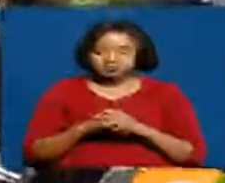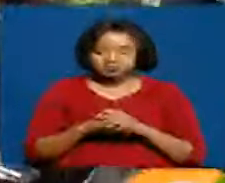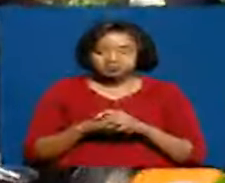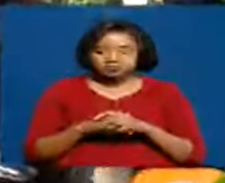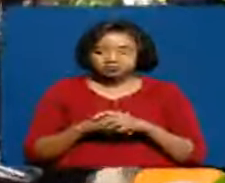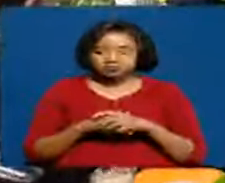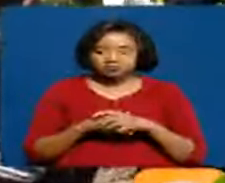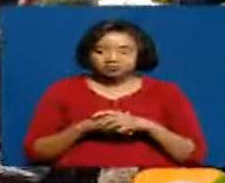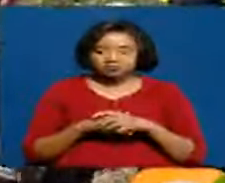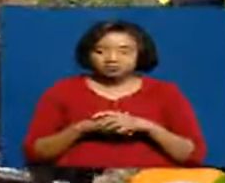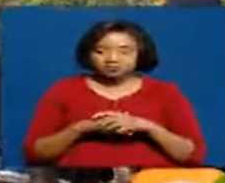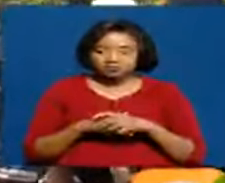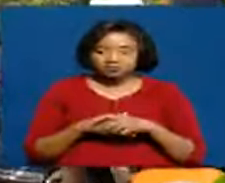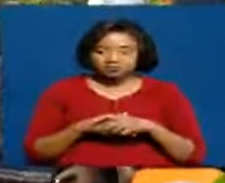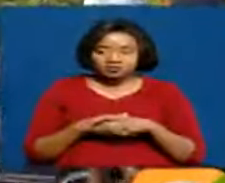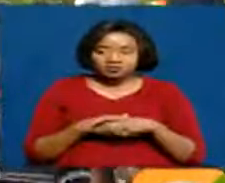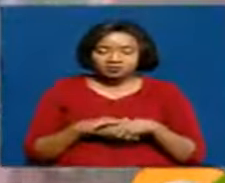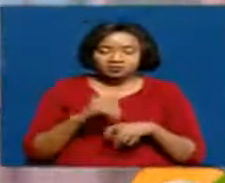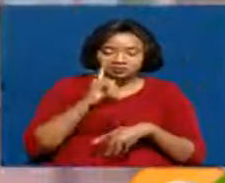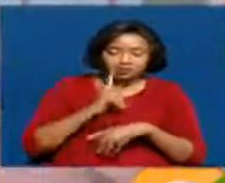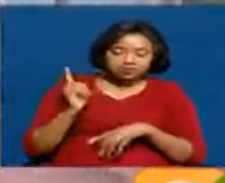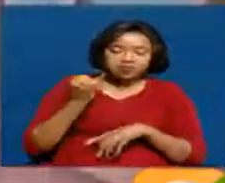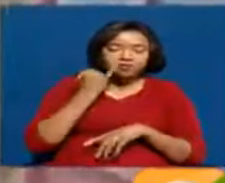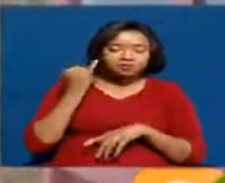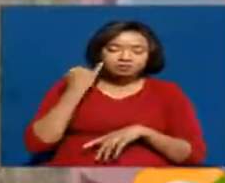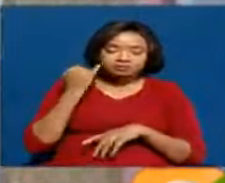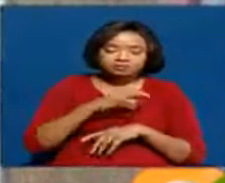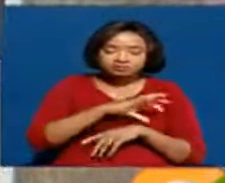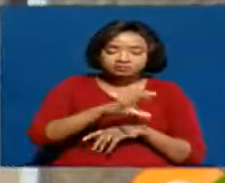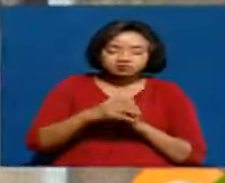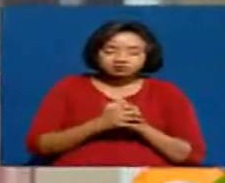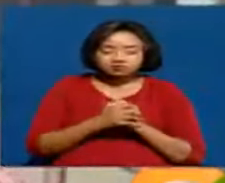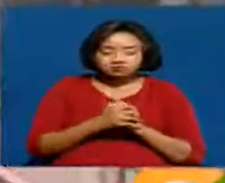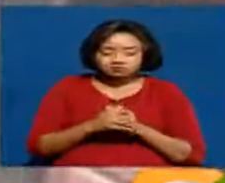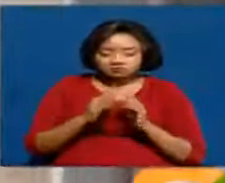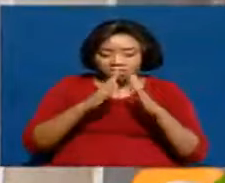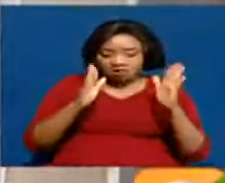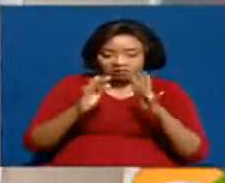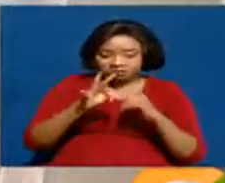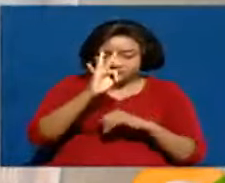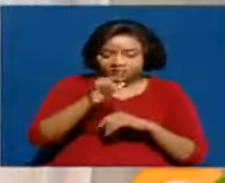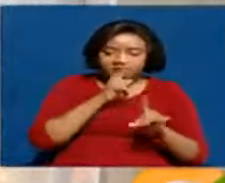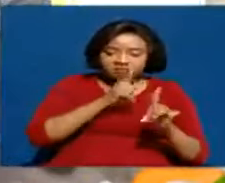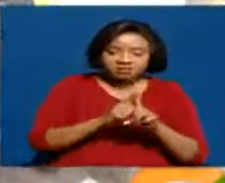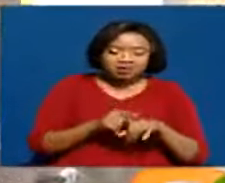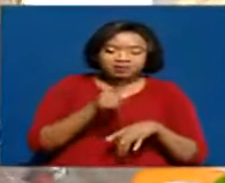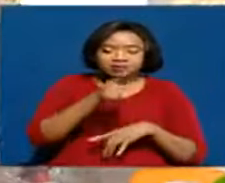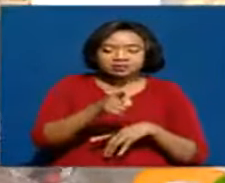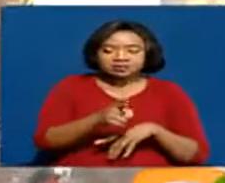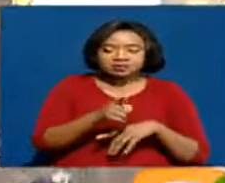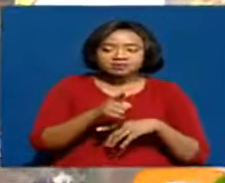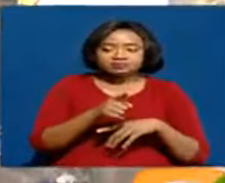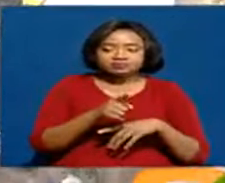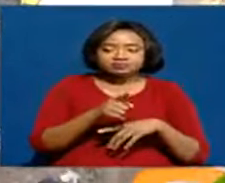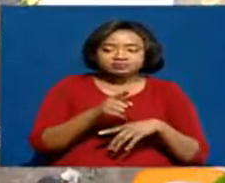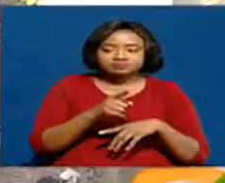Kambi Moto in Rongai, Nakuru County. Three houses that belonged to three brothers were set ablaze and household